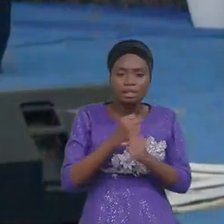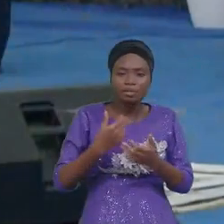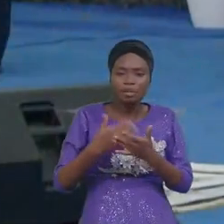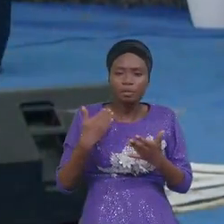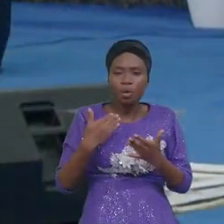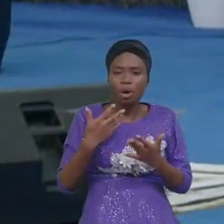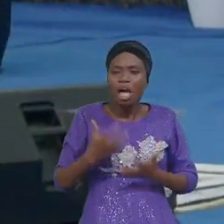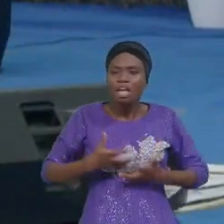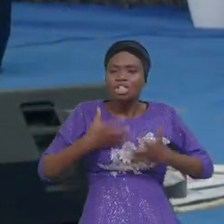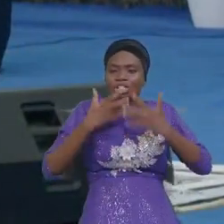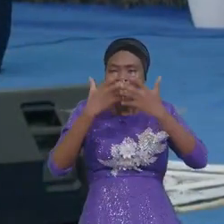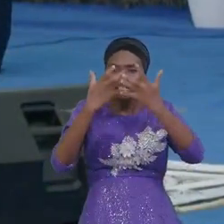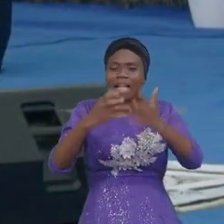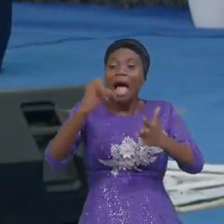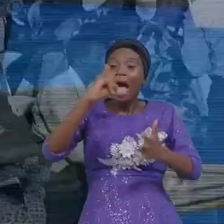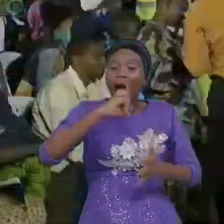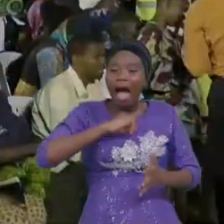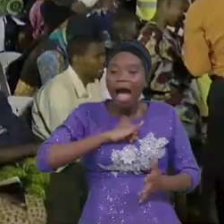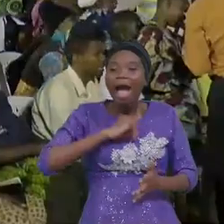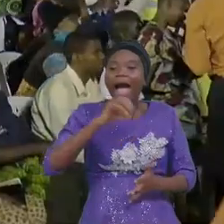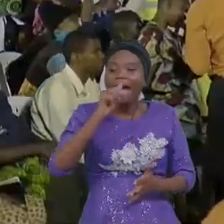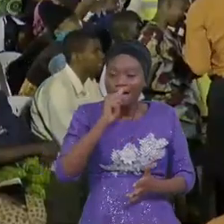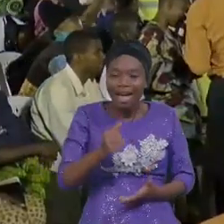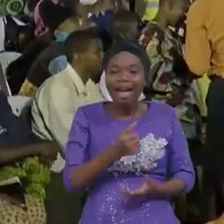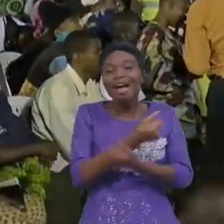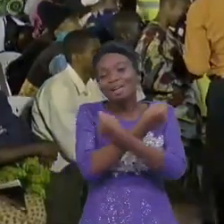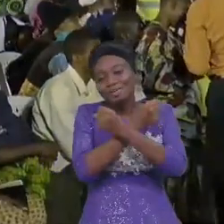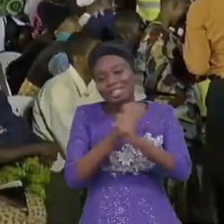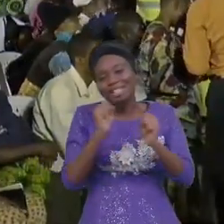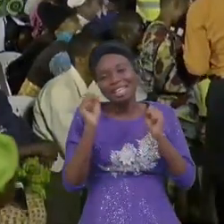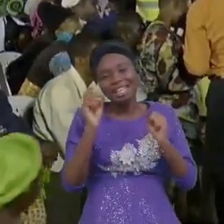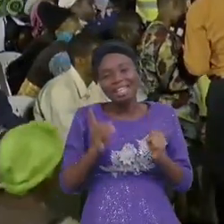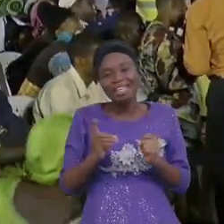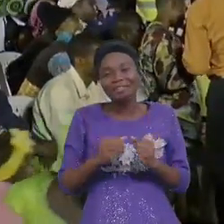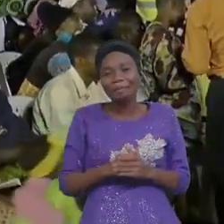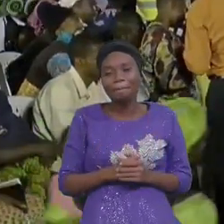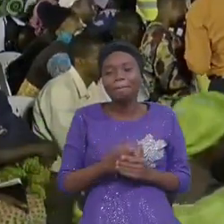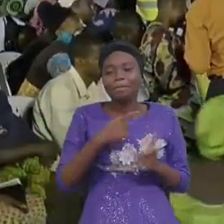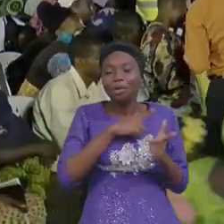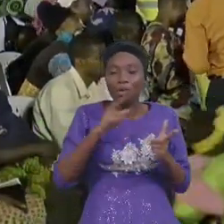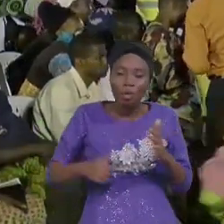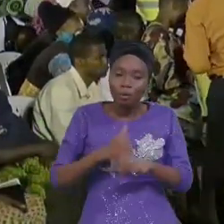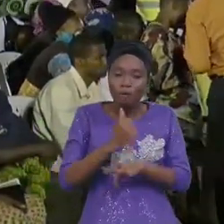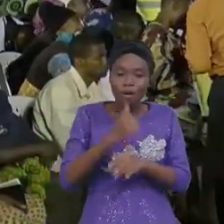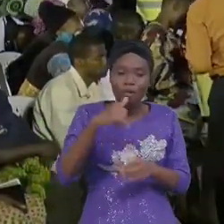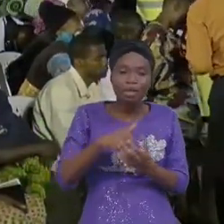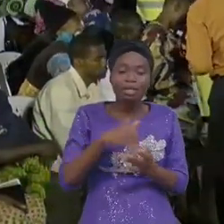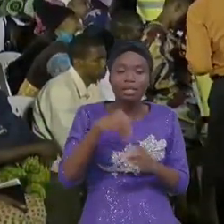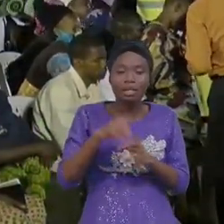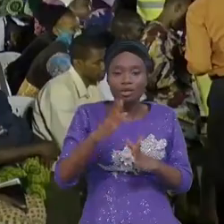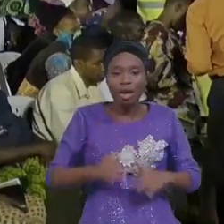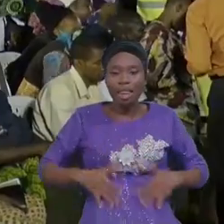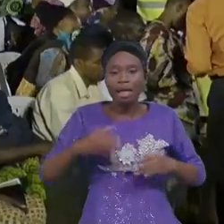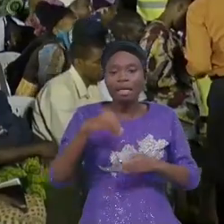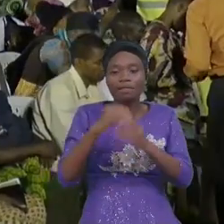it aloud, I am saved. The Lord confirm it in your life in Jesus'